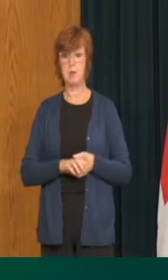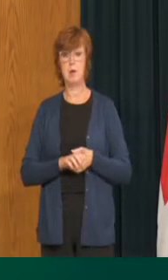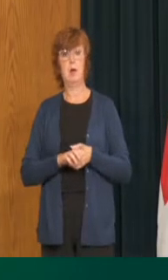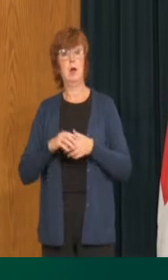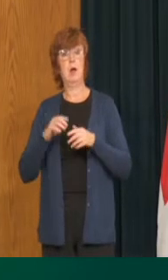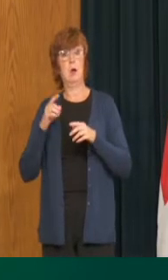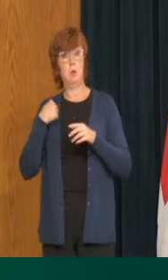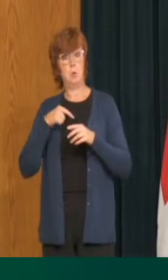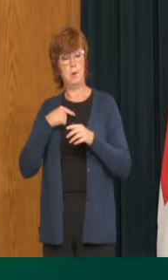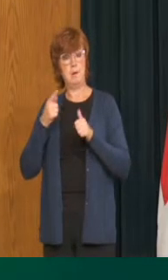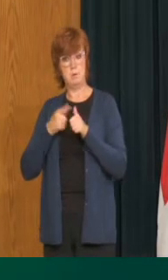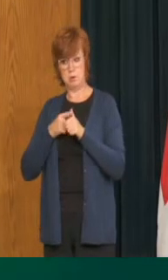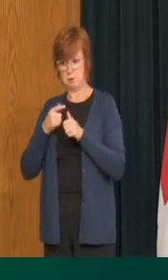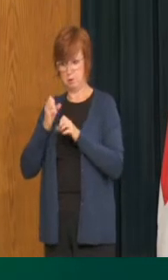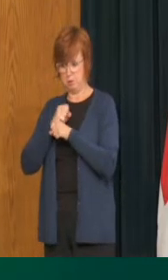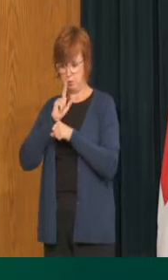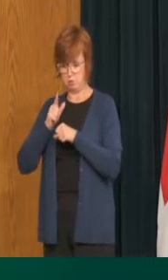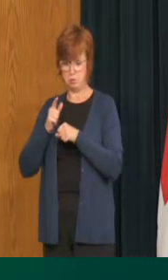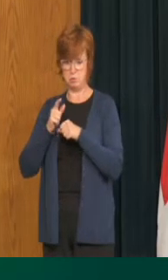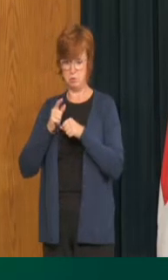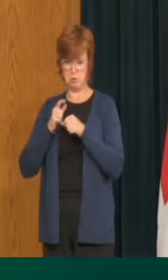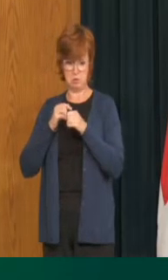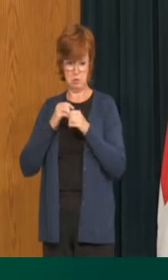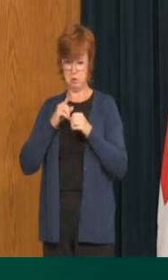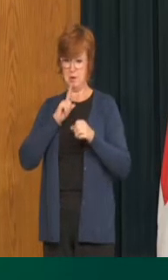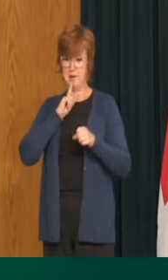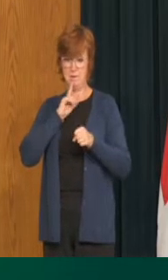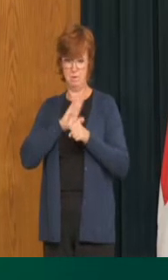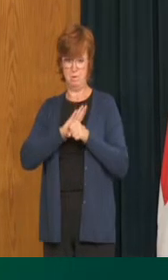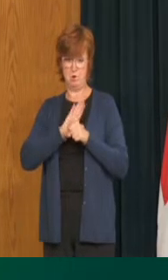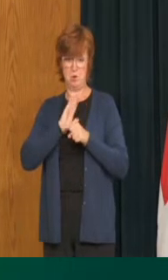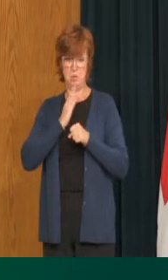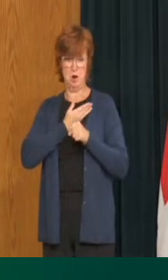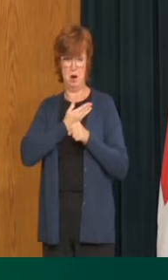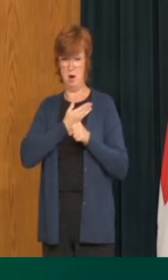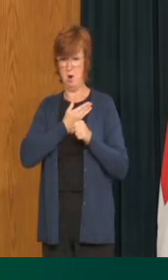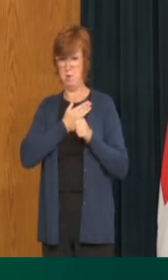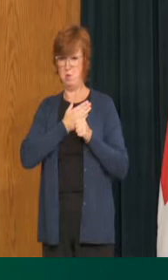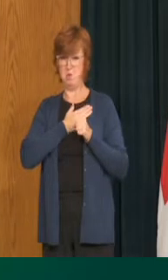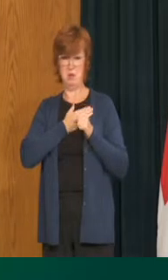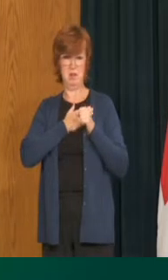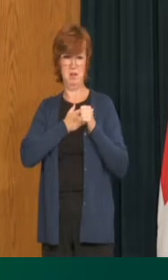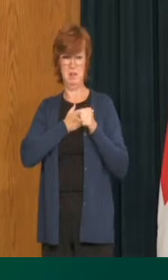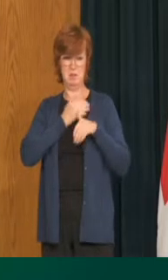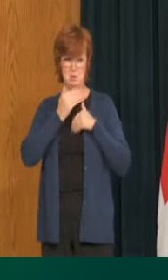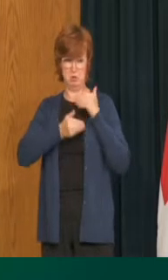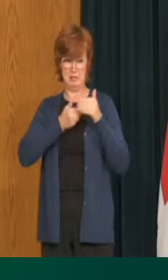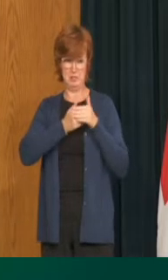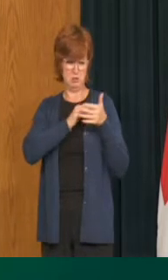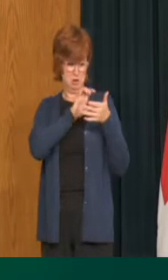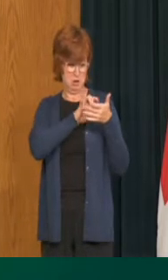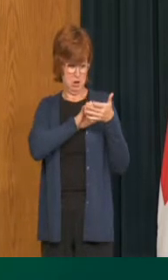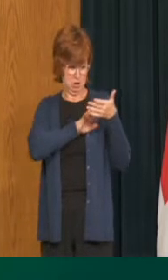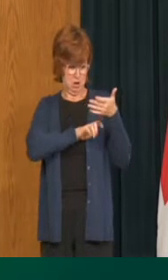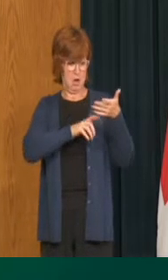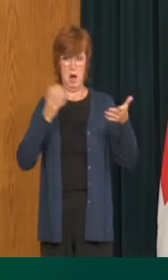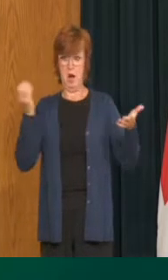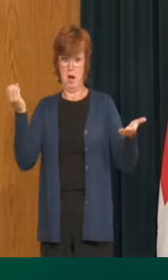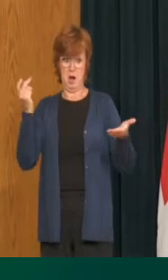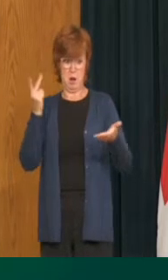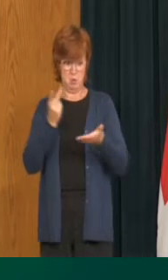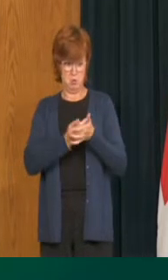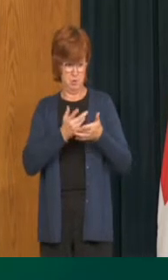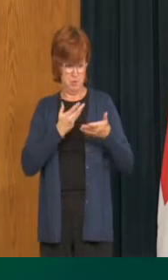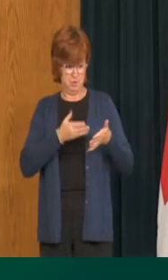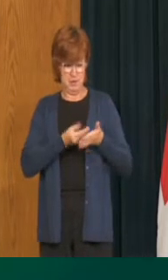finalized, everyone gets a heads up once websites are updated. But sometimes there can be a delay in terms of, for example, there's a parent